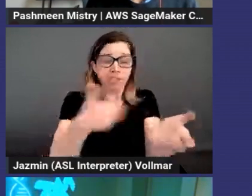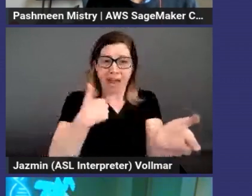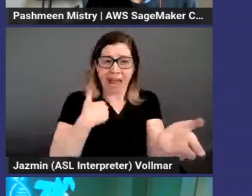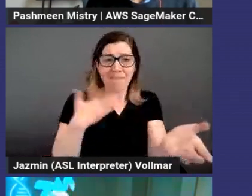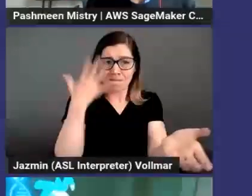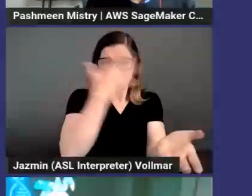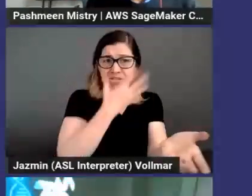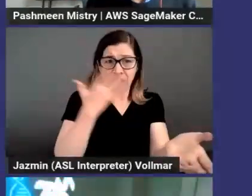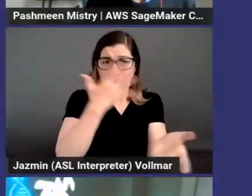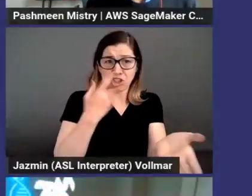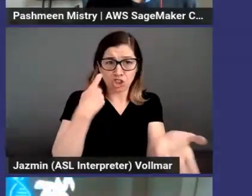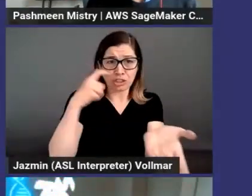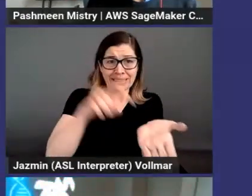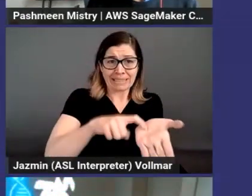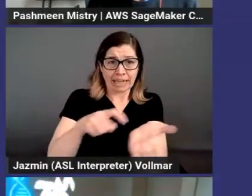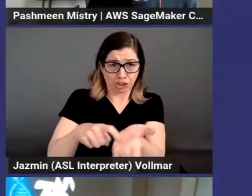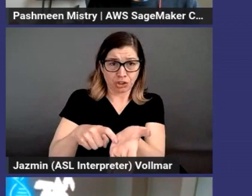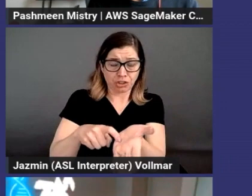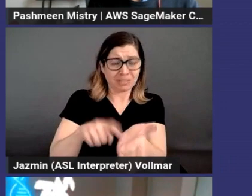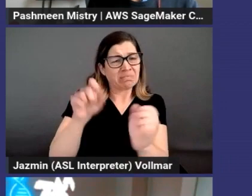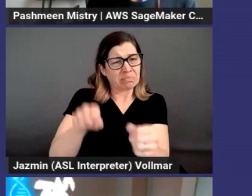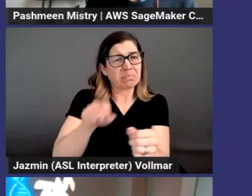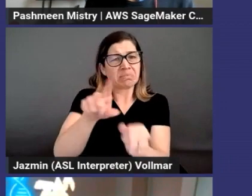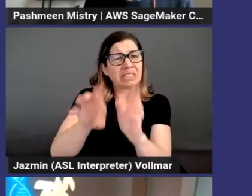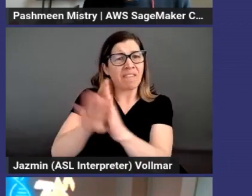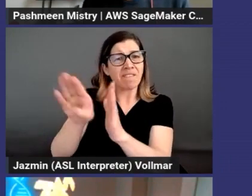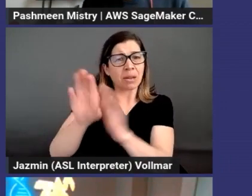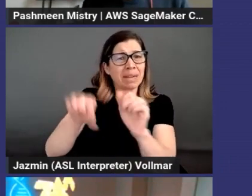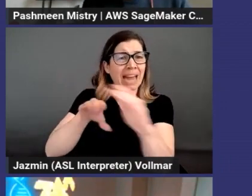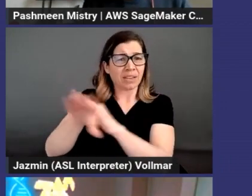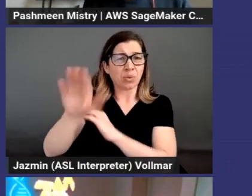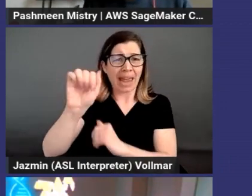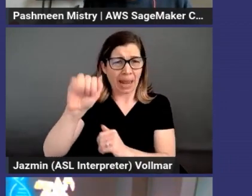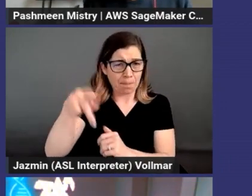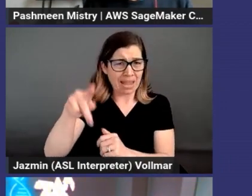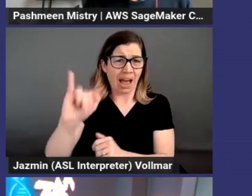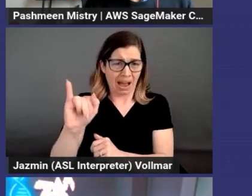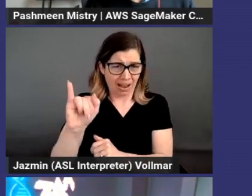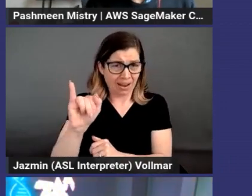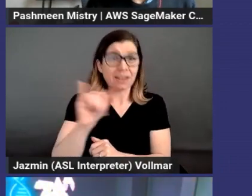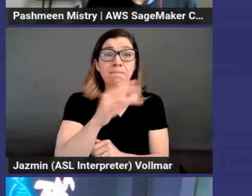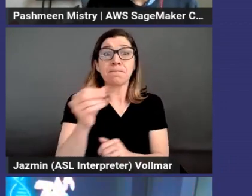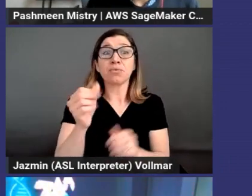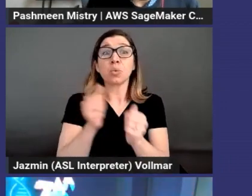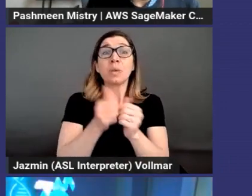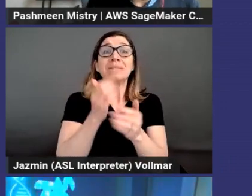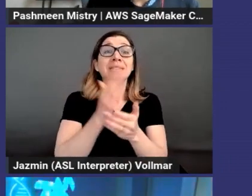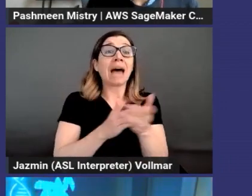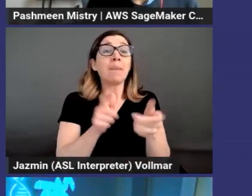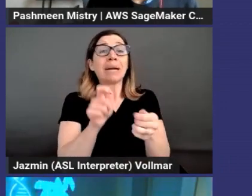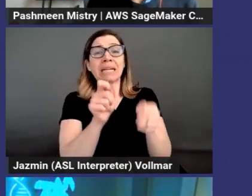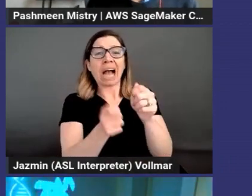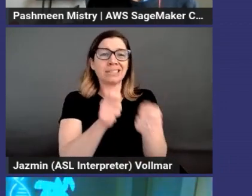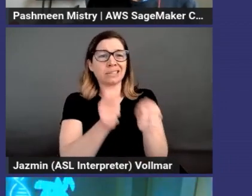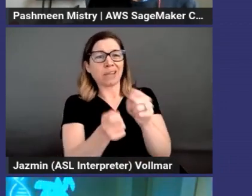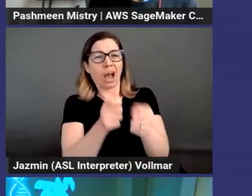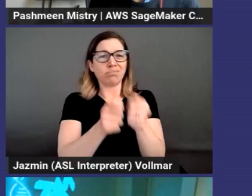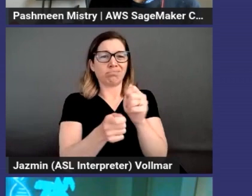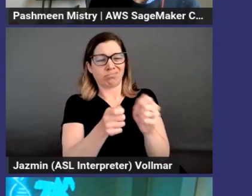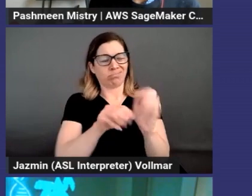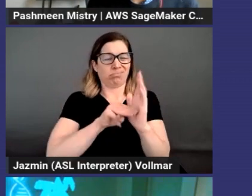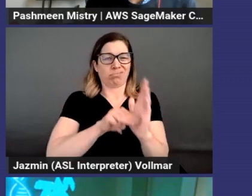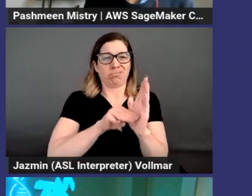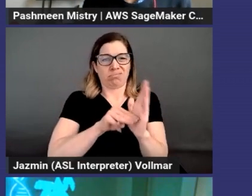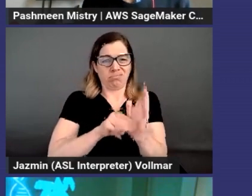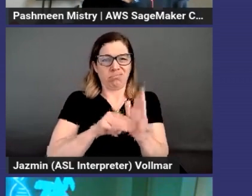access through APIs. And you could daisy chain that with some custom model building. But within